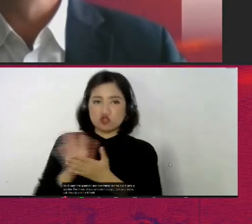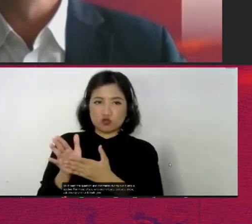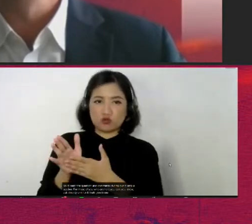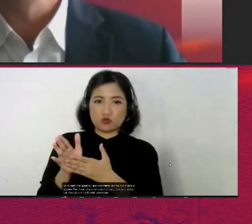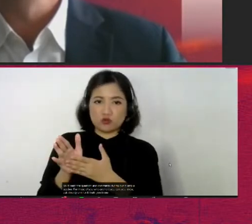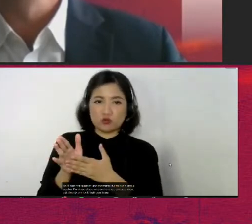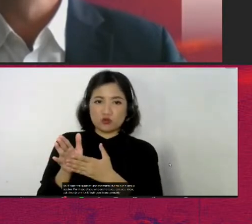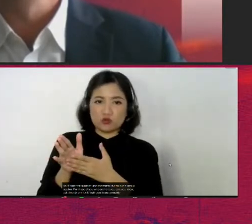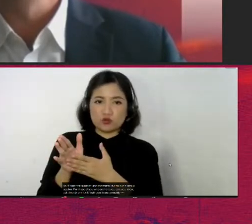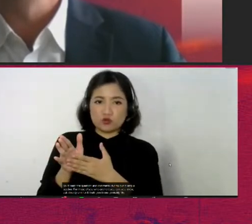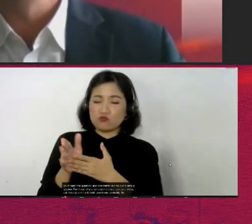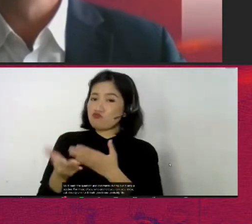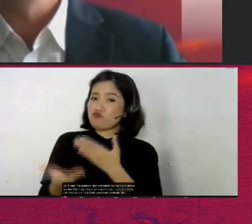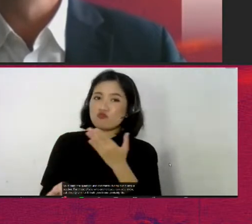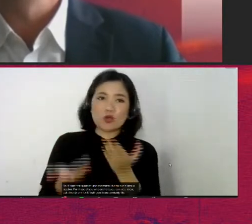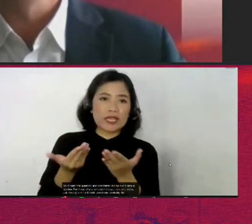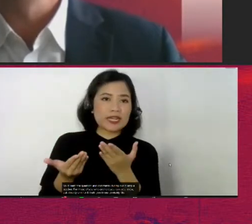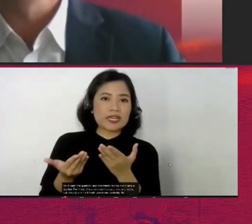probably